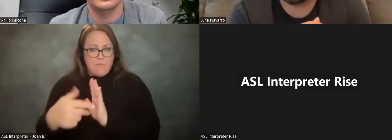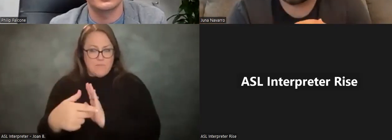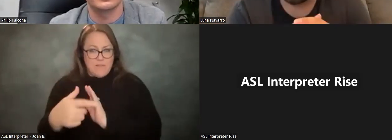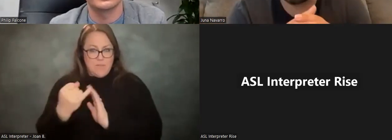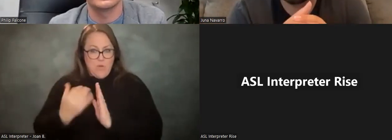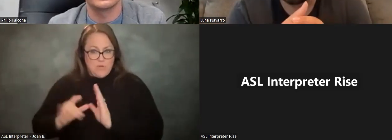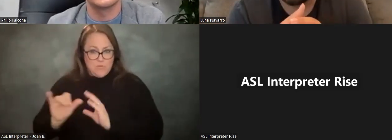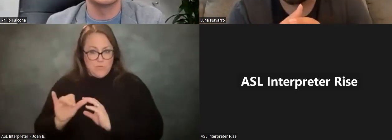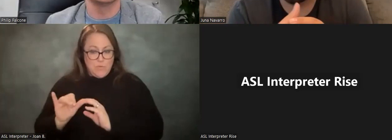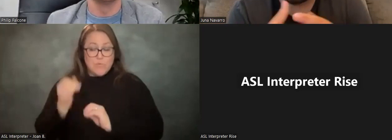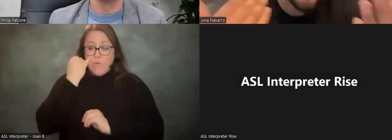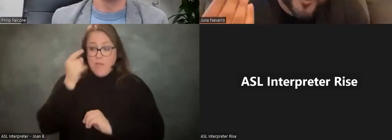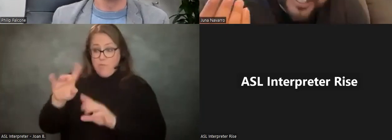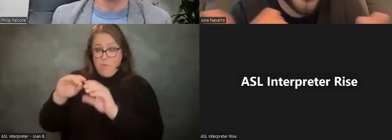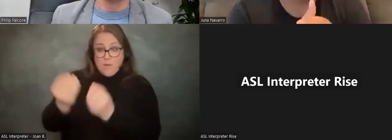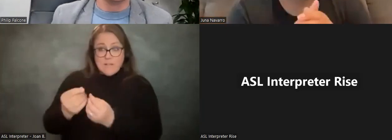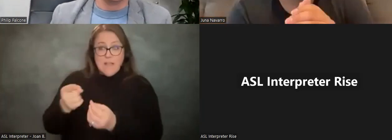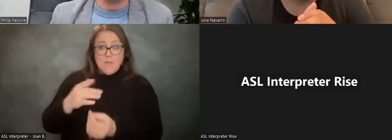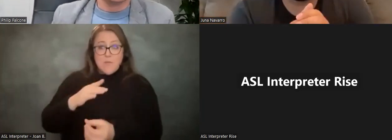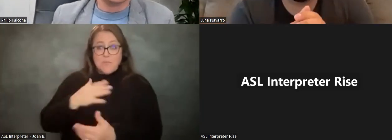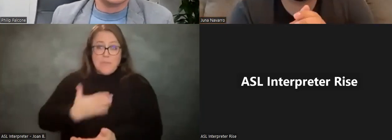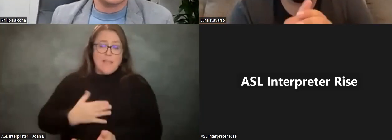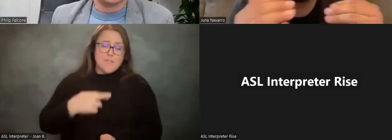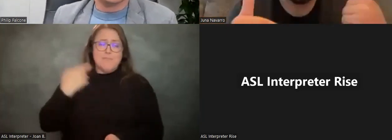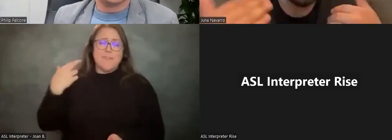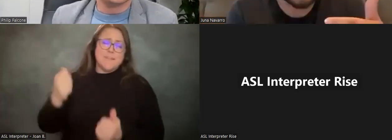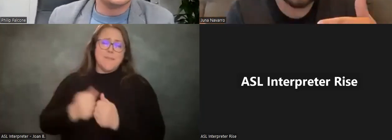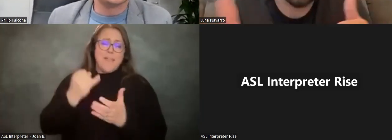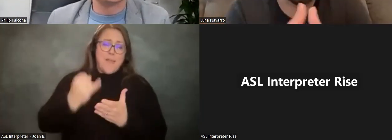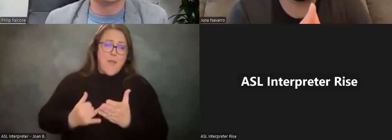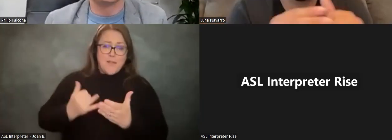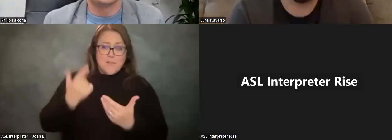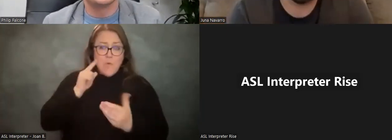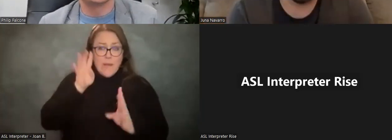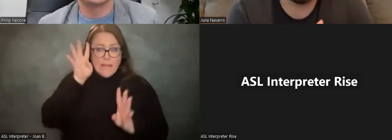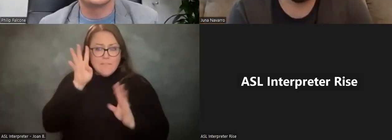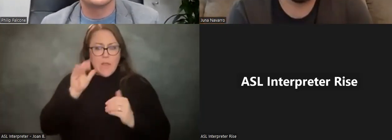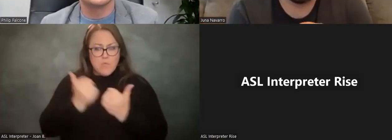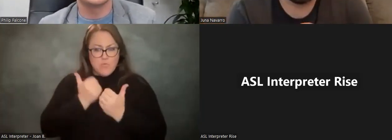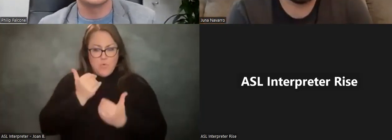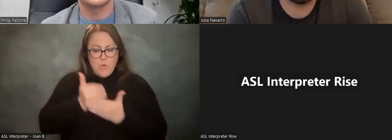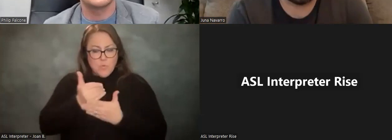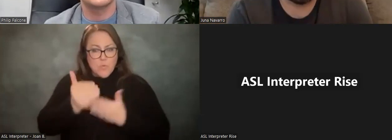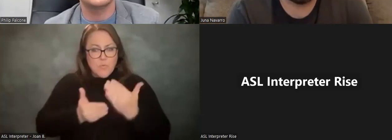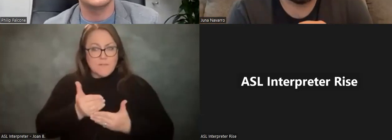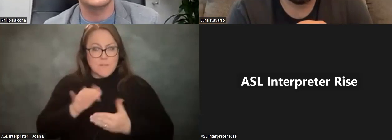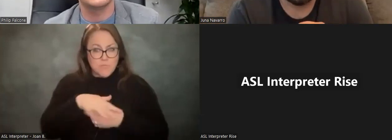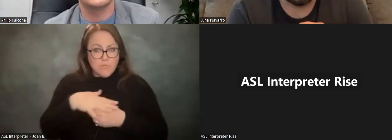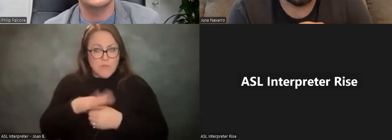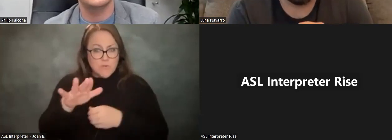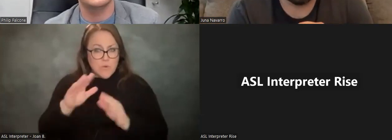you're an organization and you're willing to risk it with an artist to innovate a process within your region, your city, then I